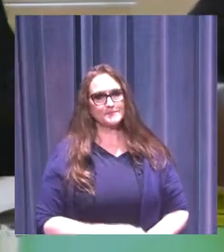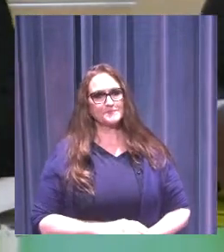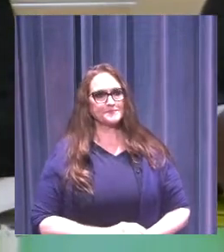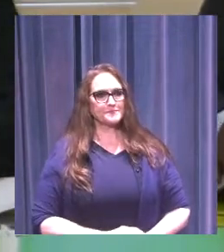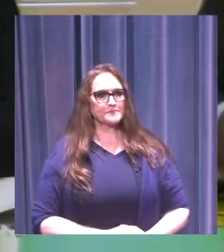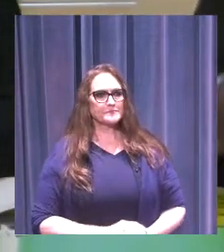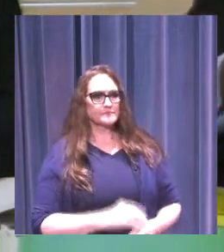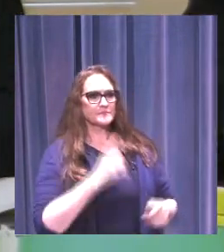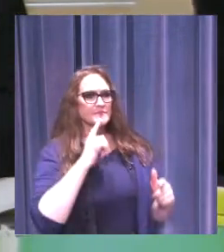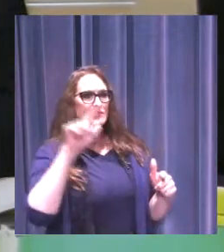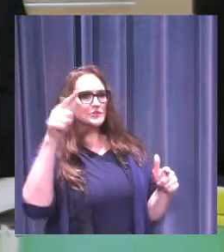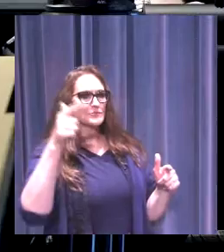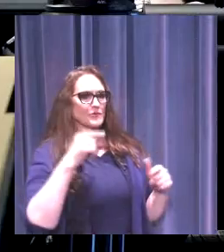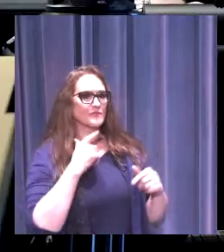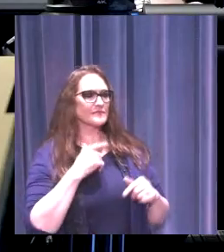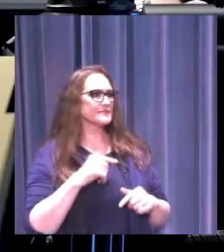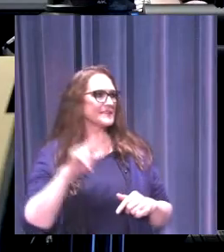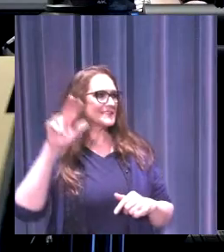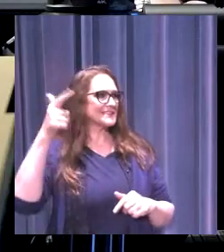So moved. Second.